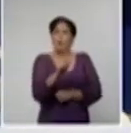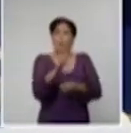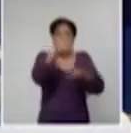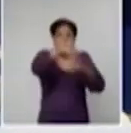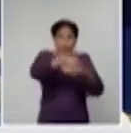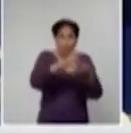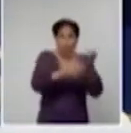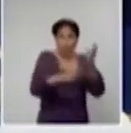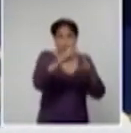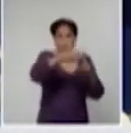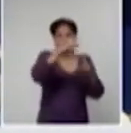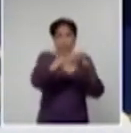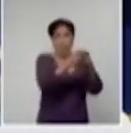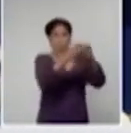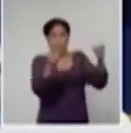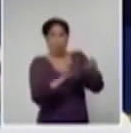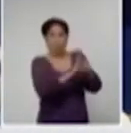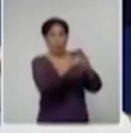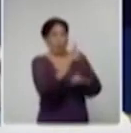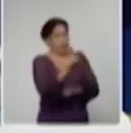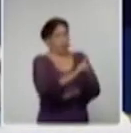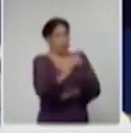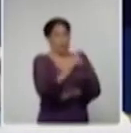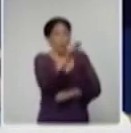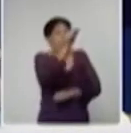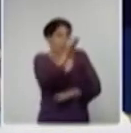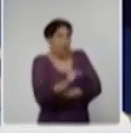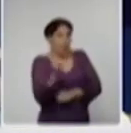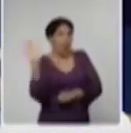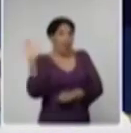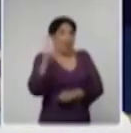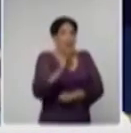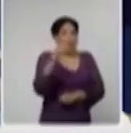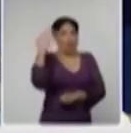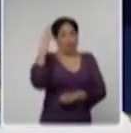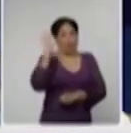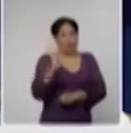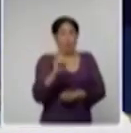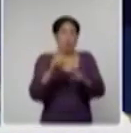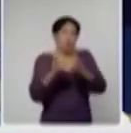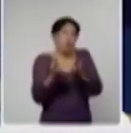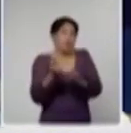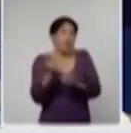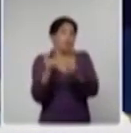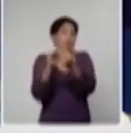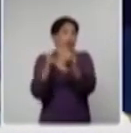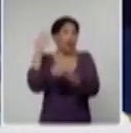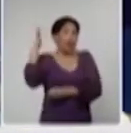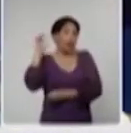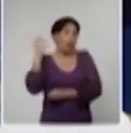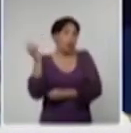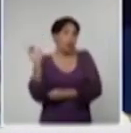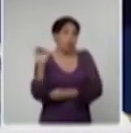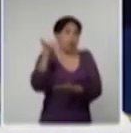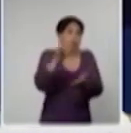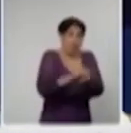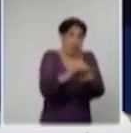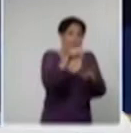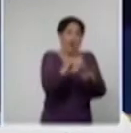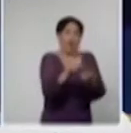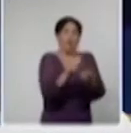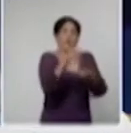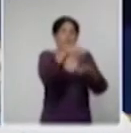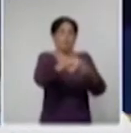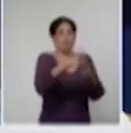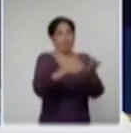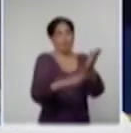any positive case. So this case is not a result of a spread in that province. So